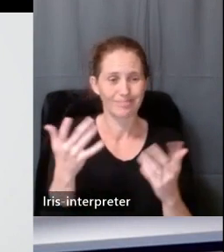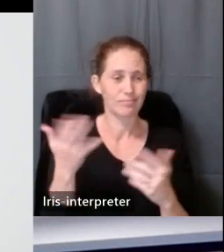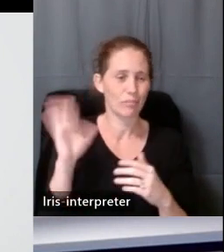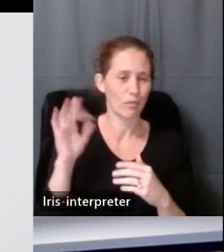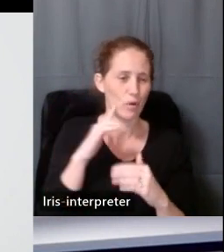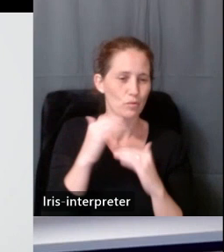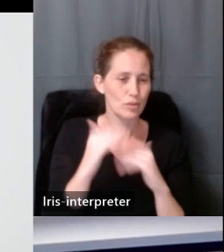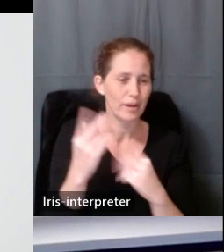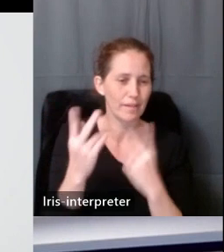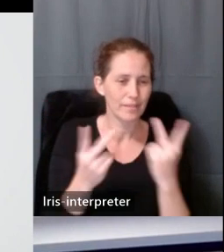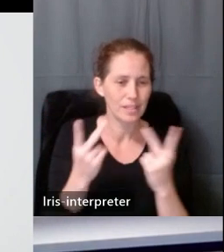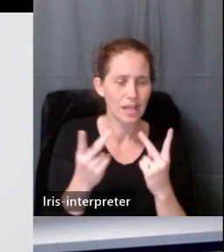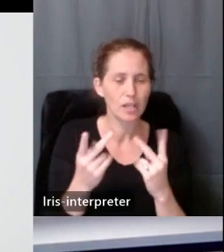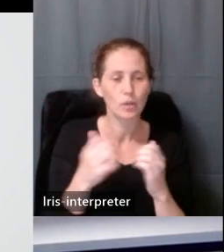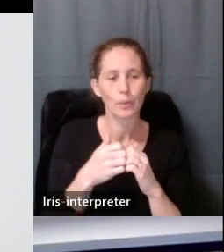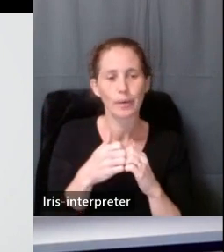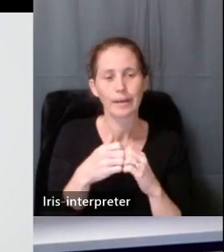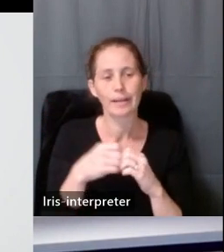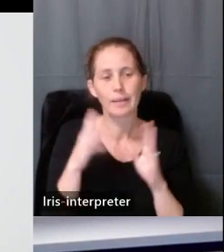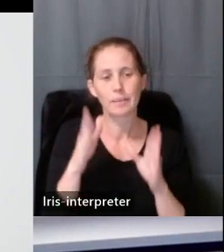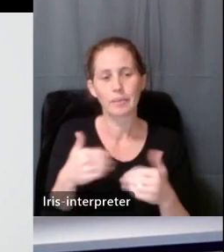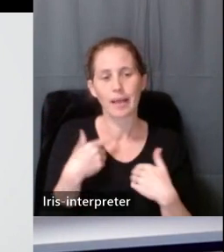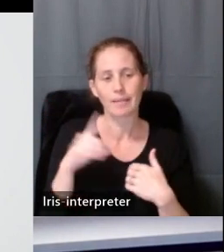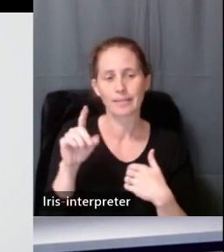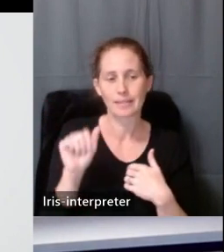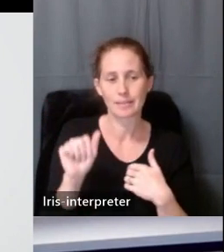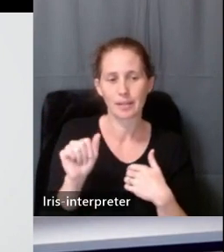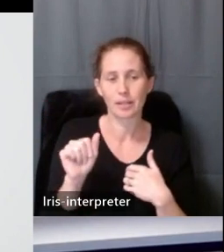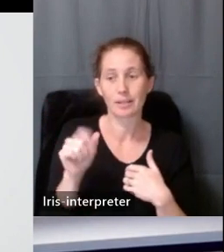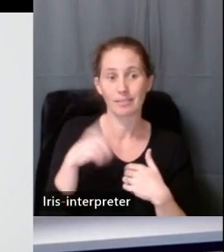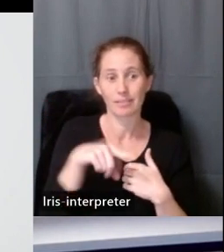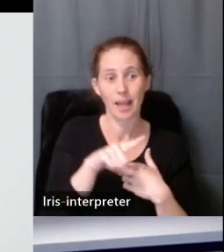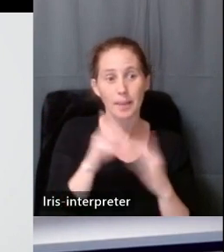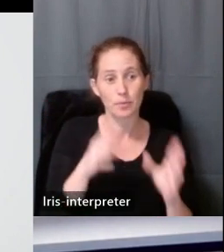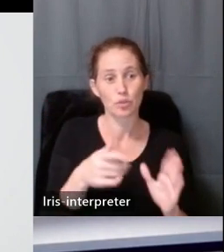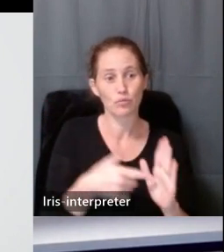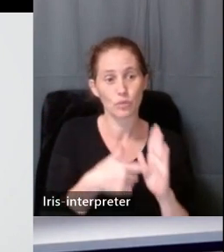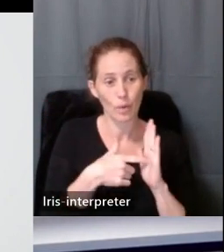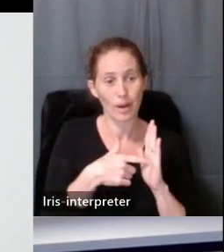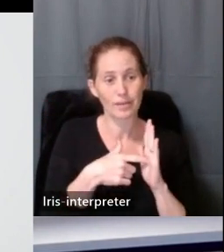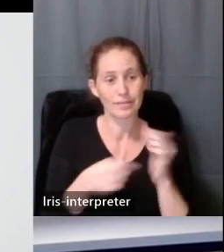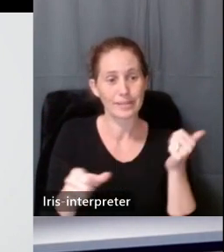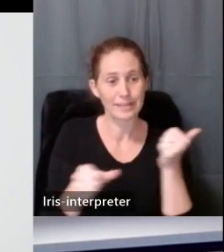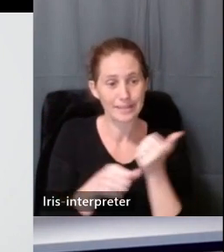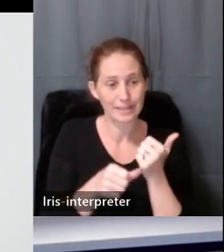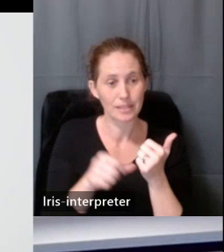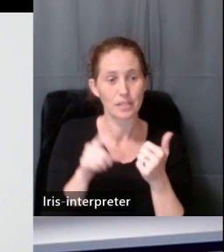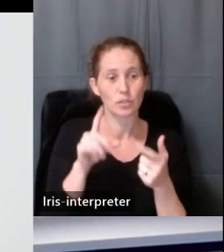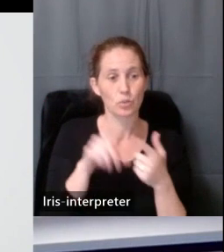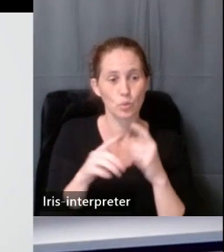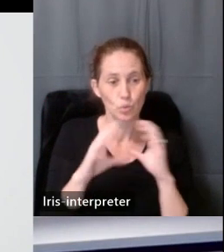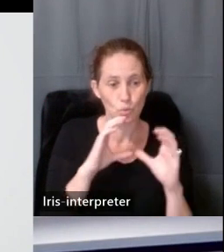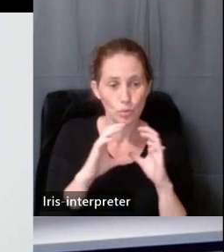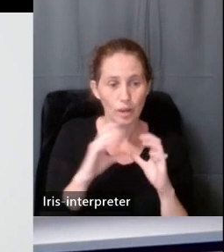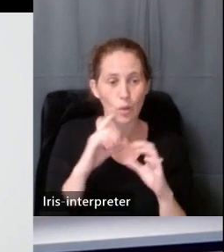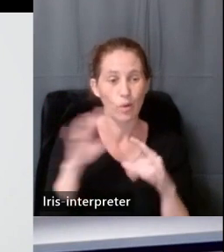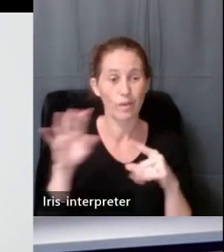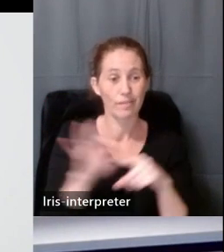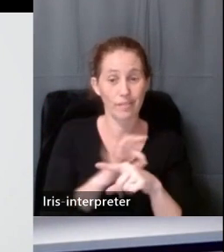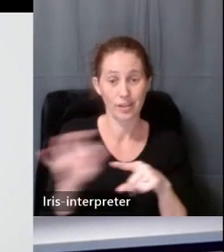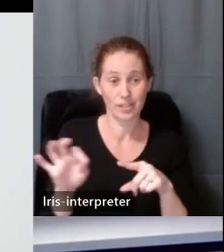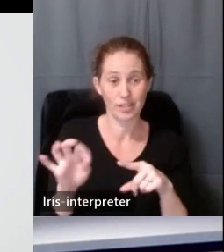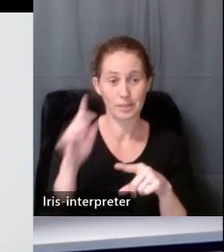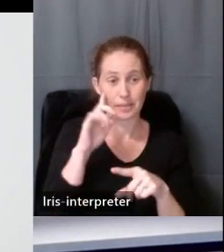on the visitation for individuals with disabilities who require assistance to communicate or function due